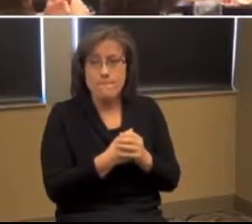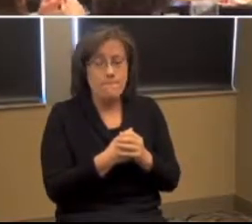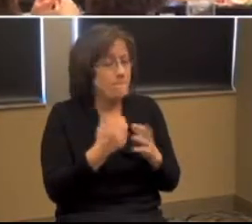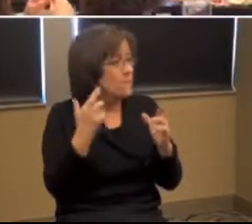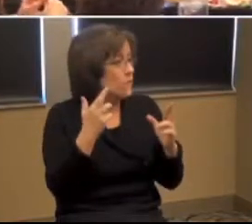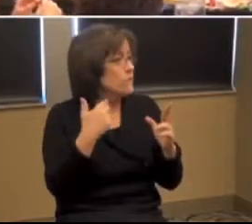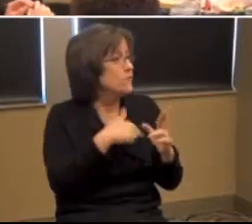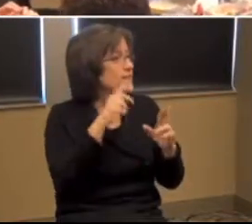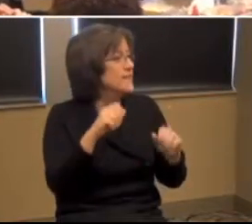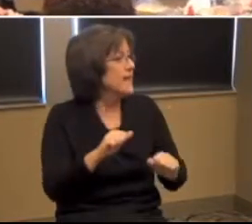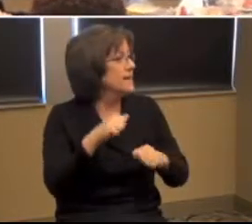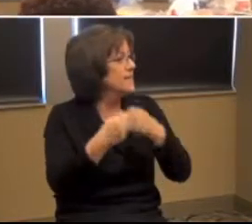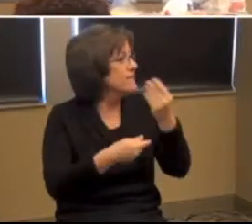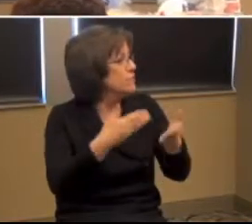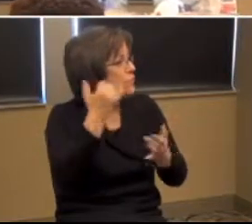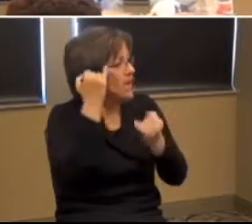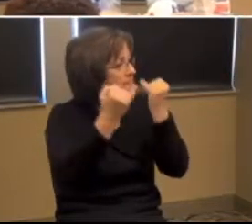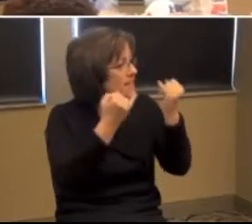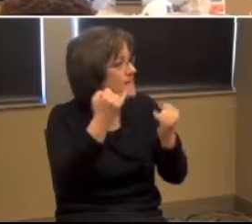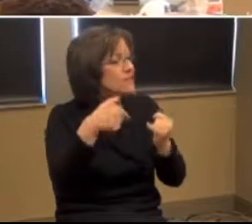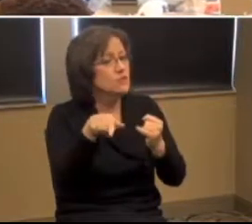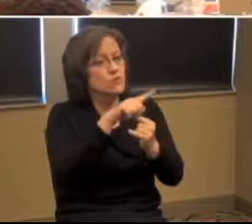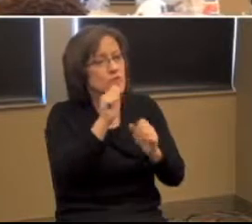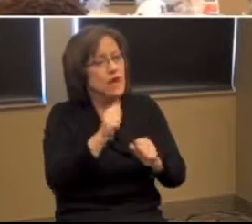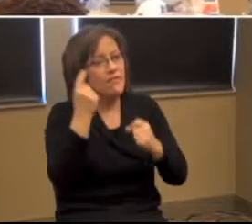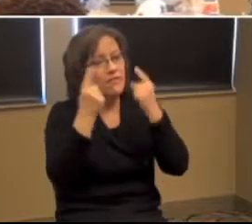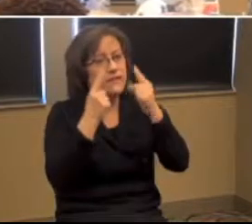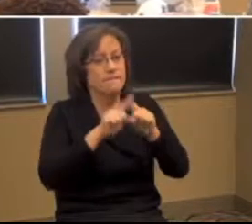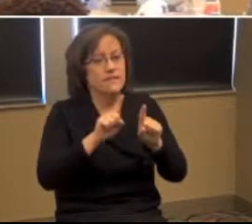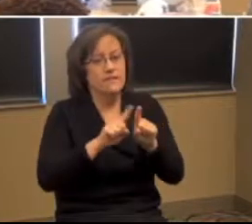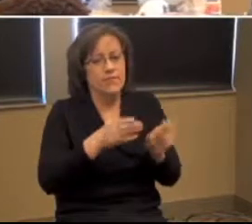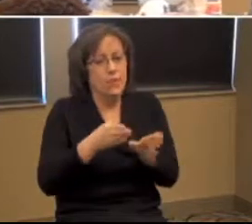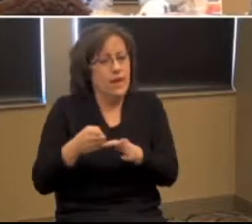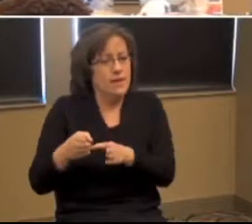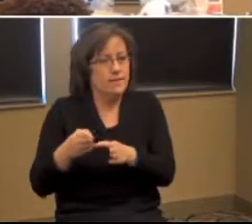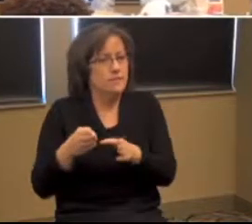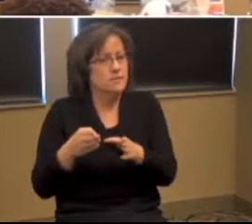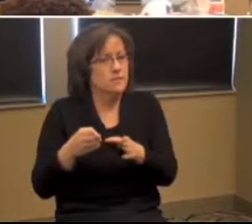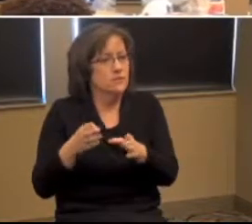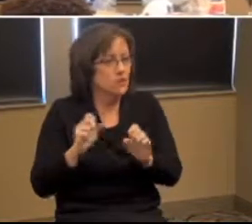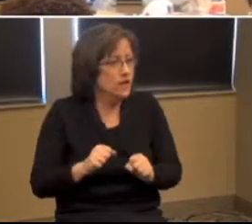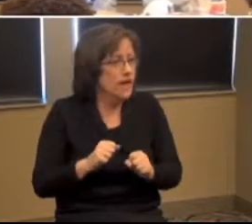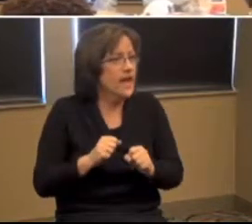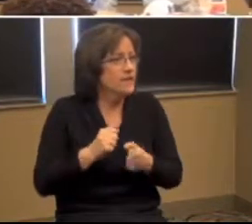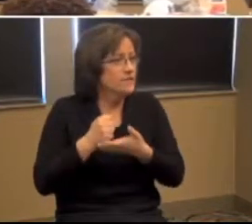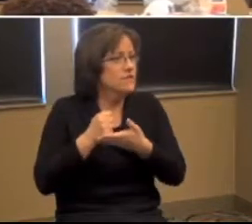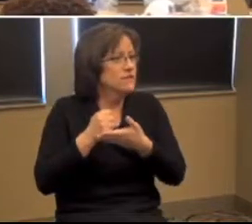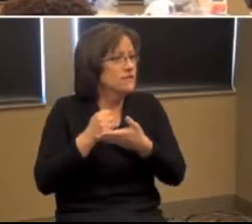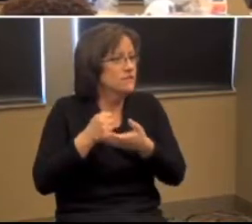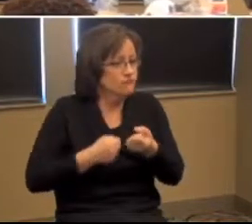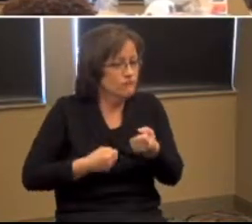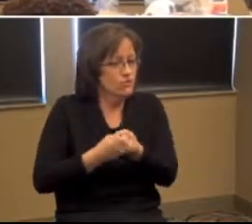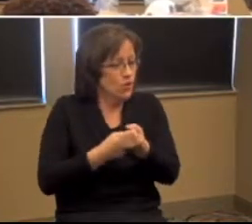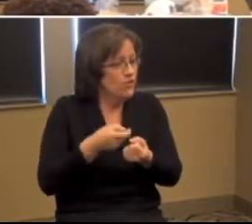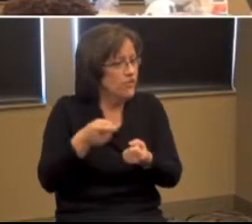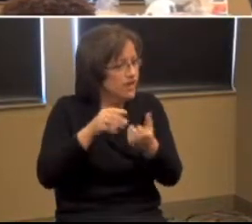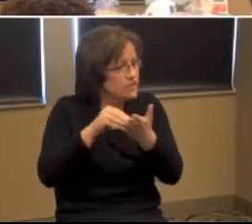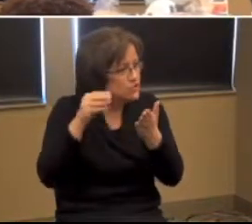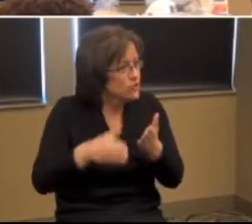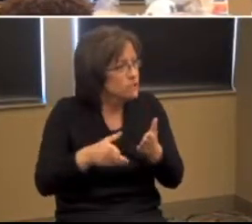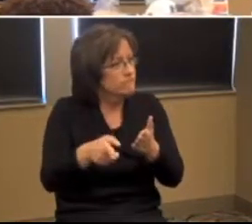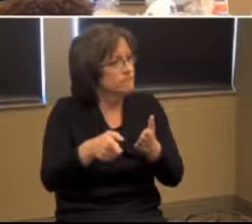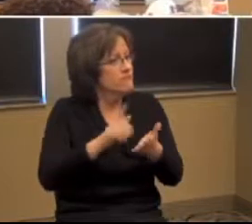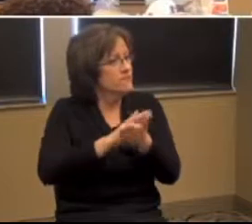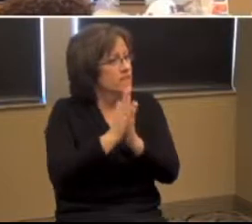you leave, you'll be able to think of different ways that you might be able to support that student so that they are more independent